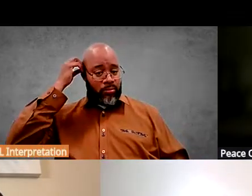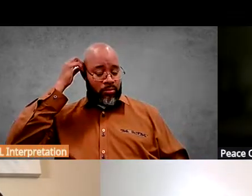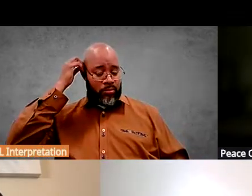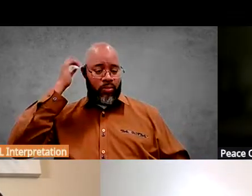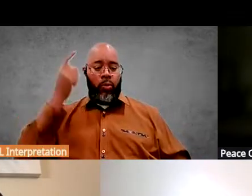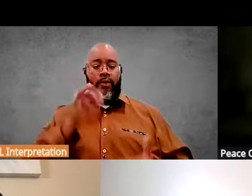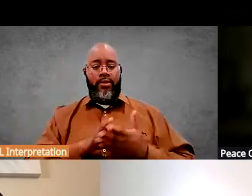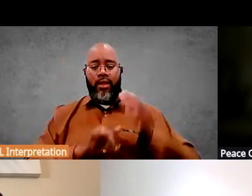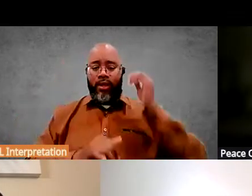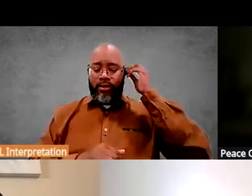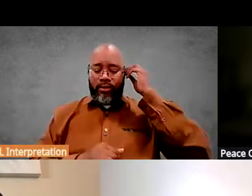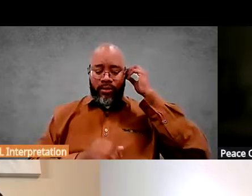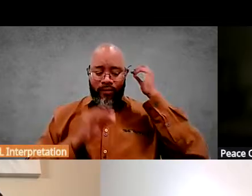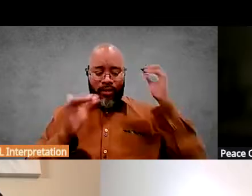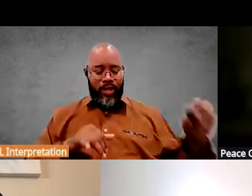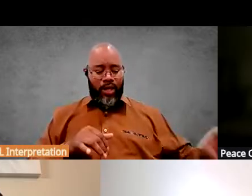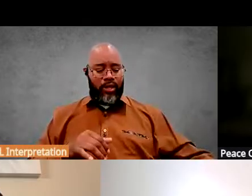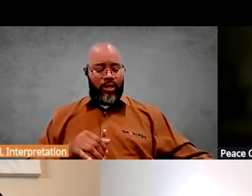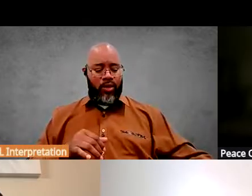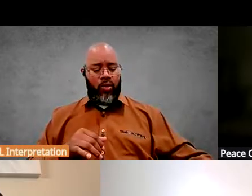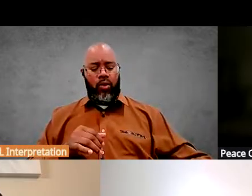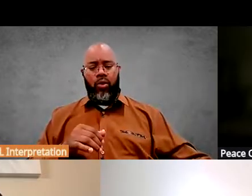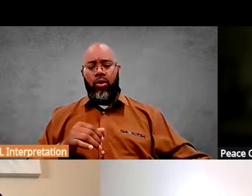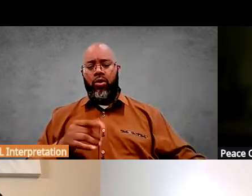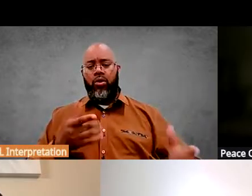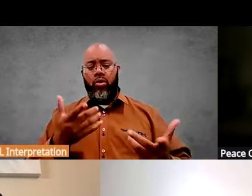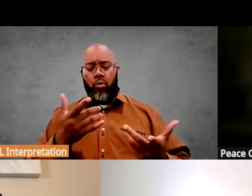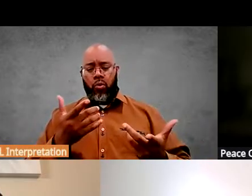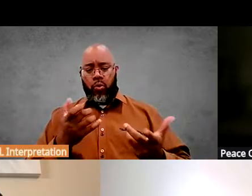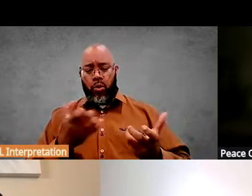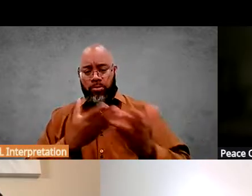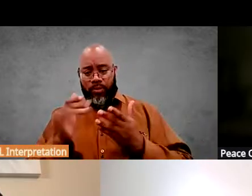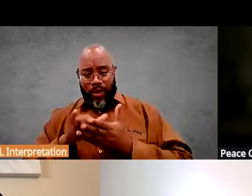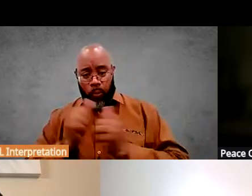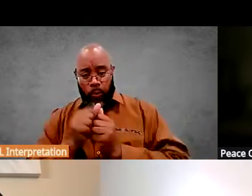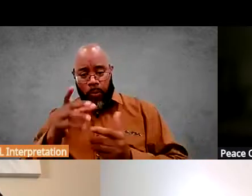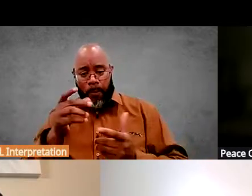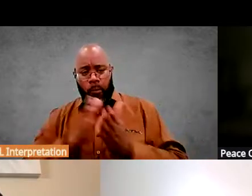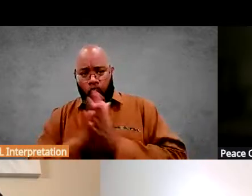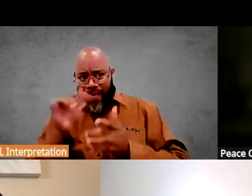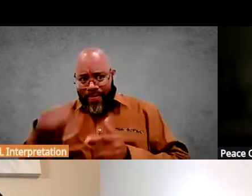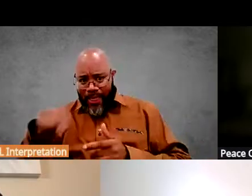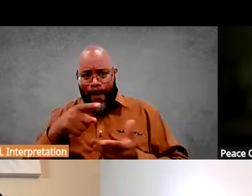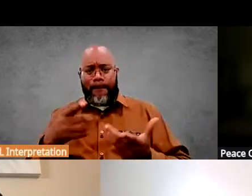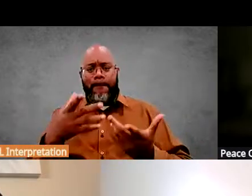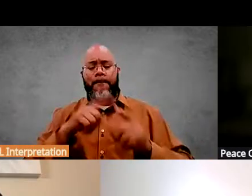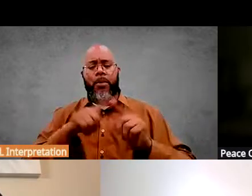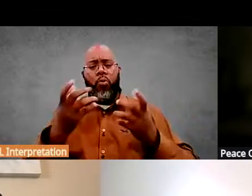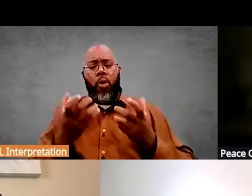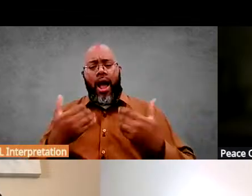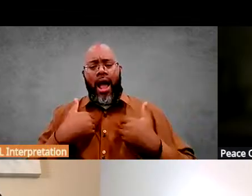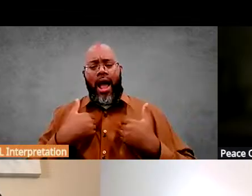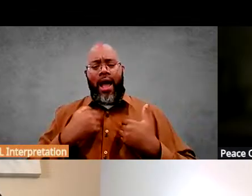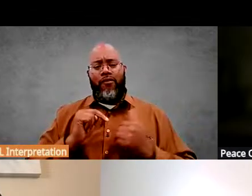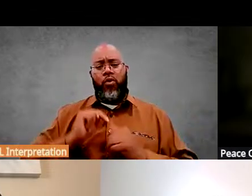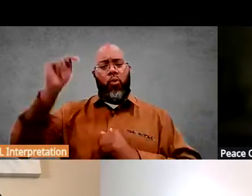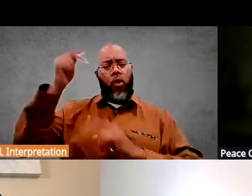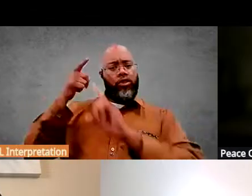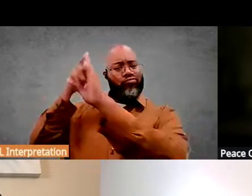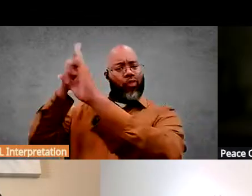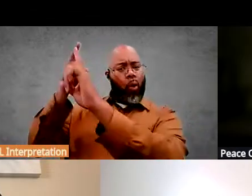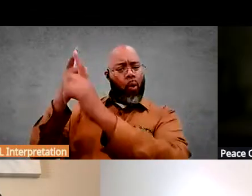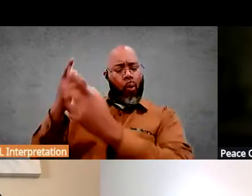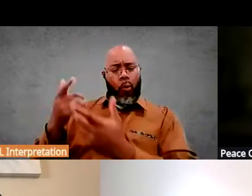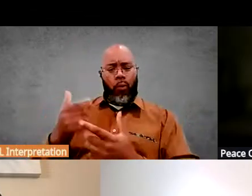like obviously motivate them to bring you with them, but Mm. also you need to have the Northern Star, right? A